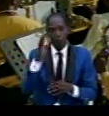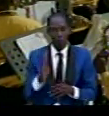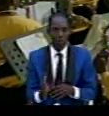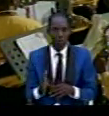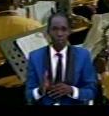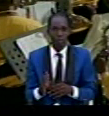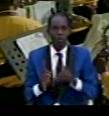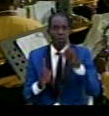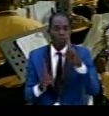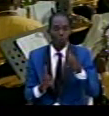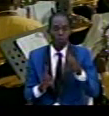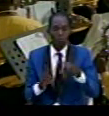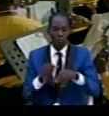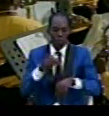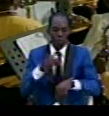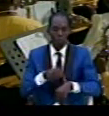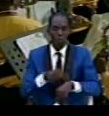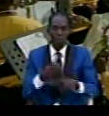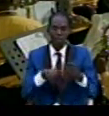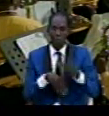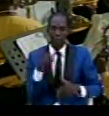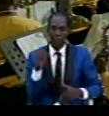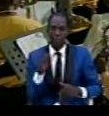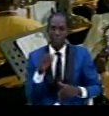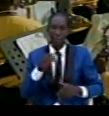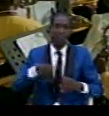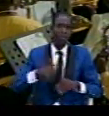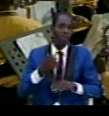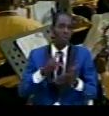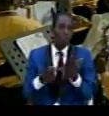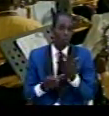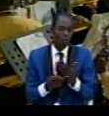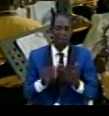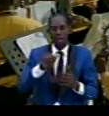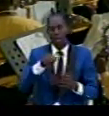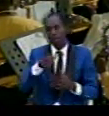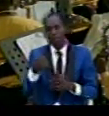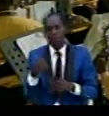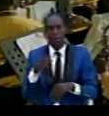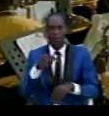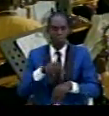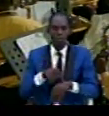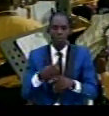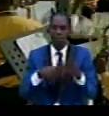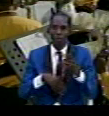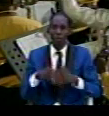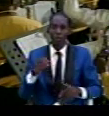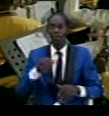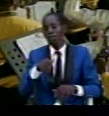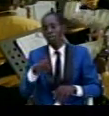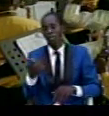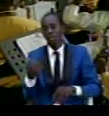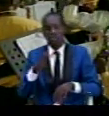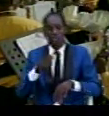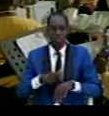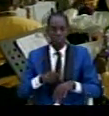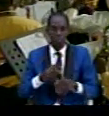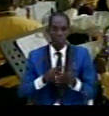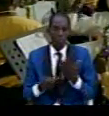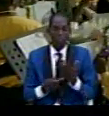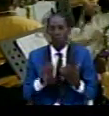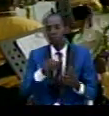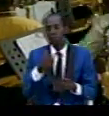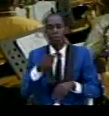out. Another bone came out. Another bone came out and completed